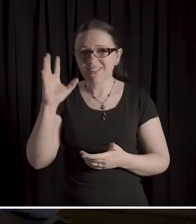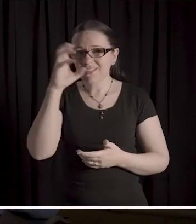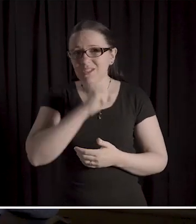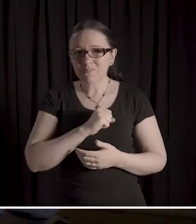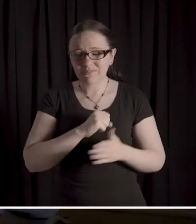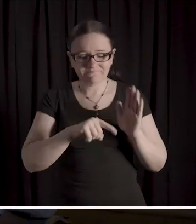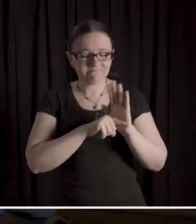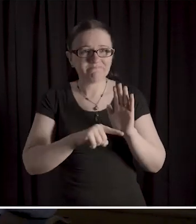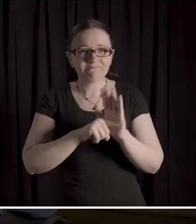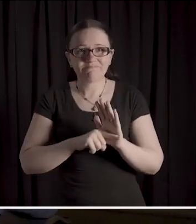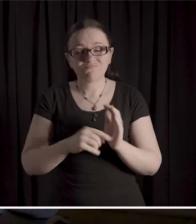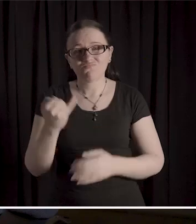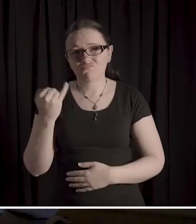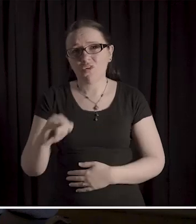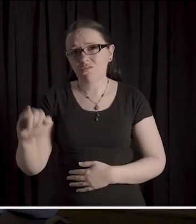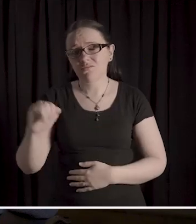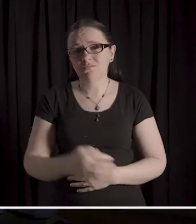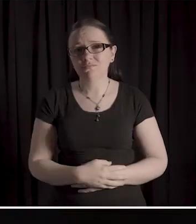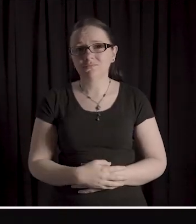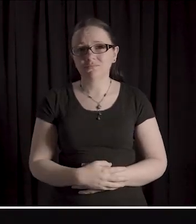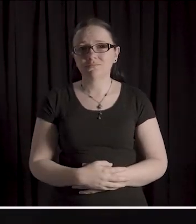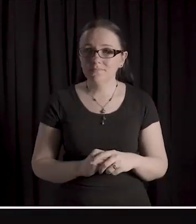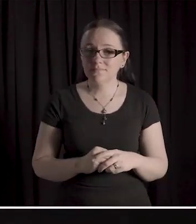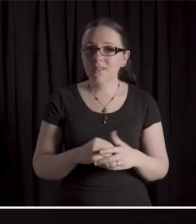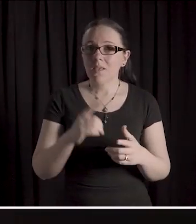assumptions are negative, and most of them are wrong.